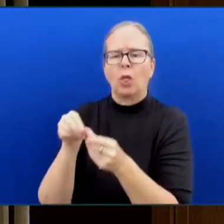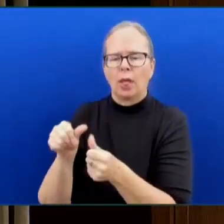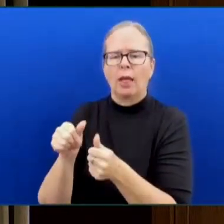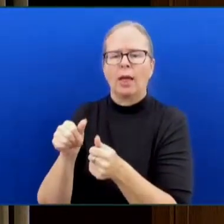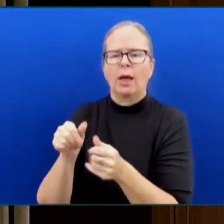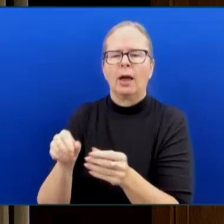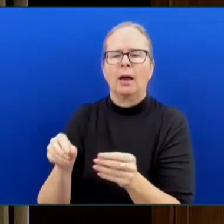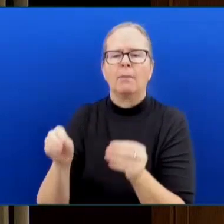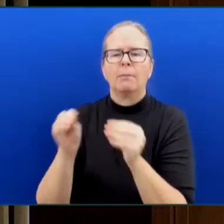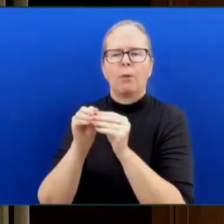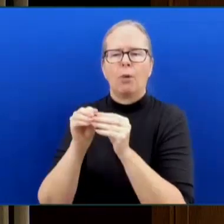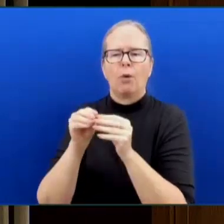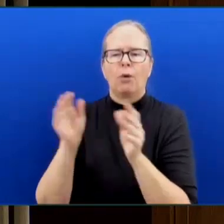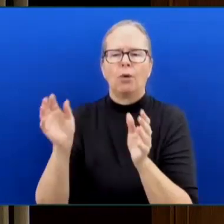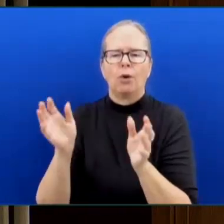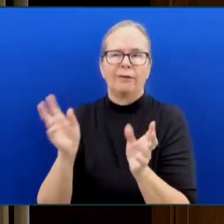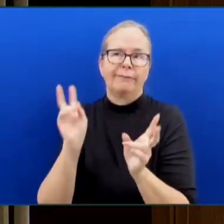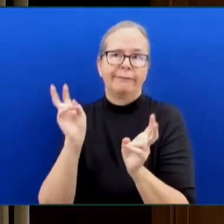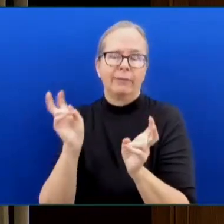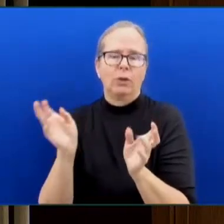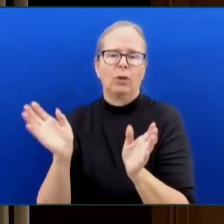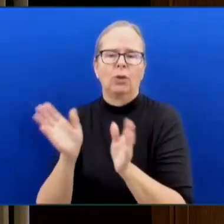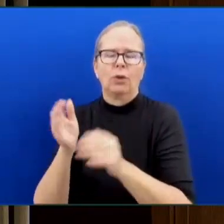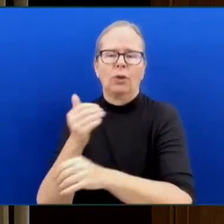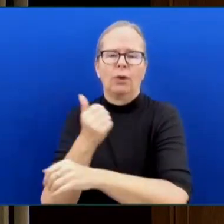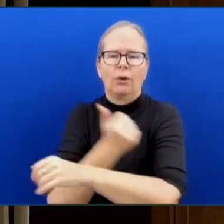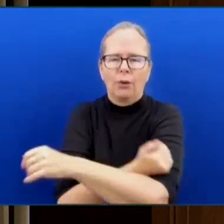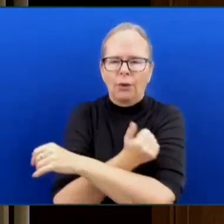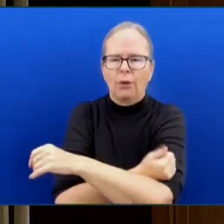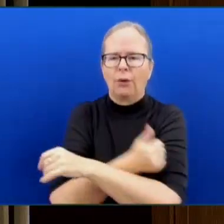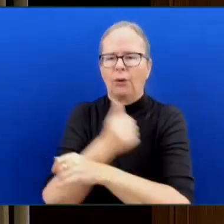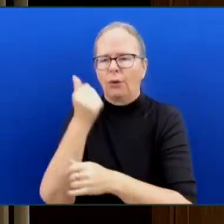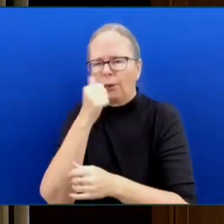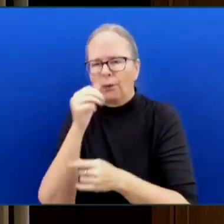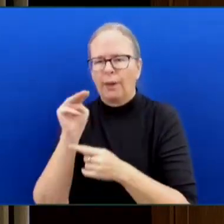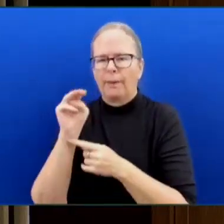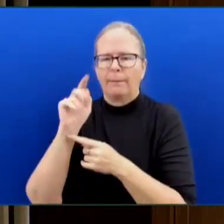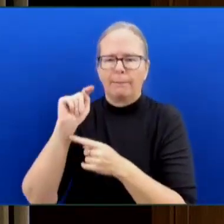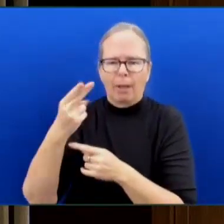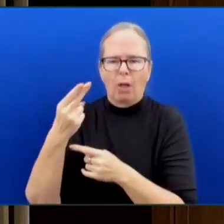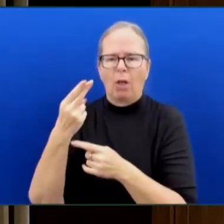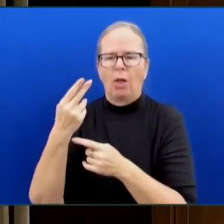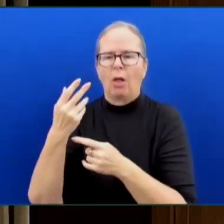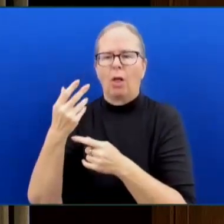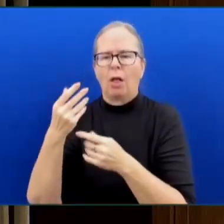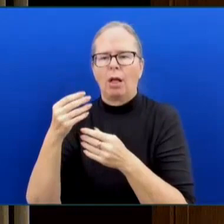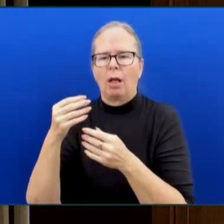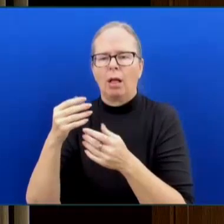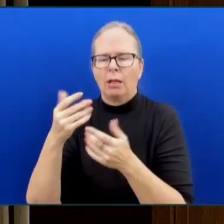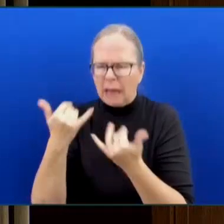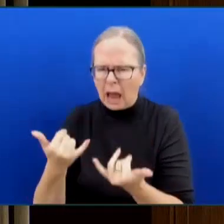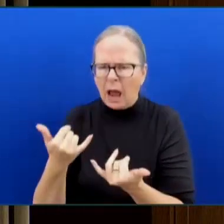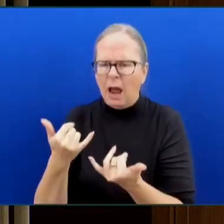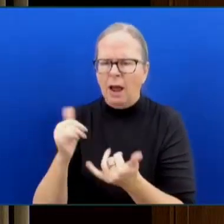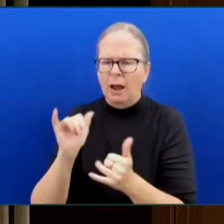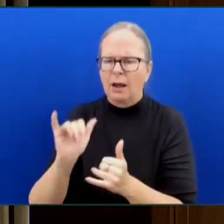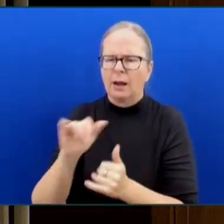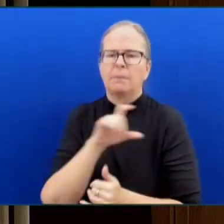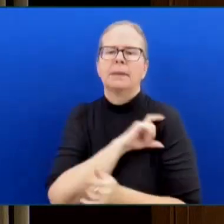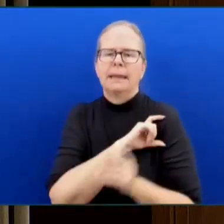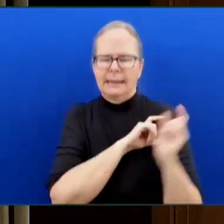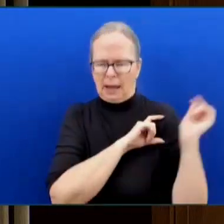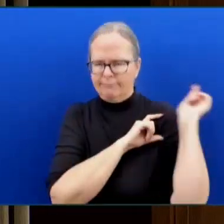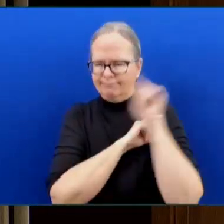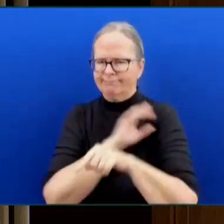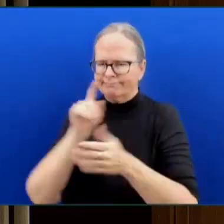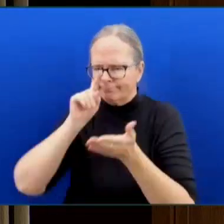distribute cocaine, heroin, methamphetamines. The investigation stems from funding